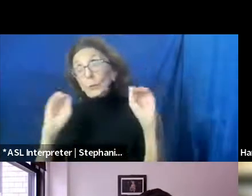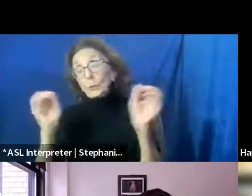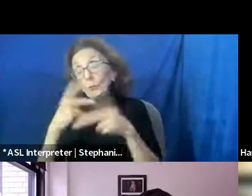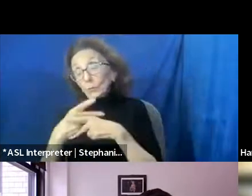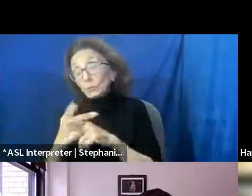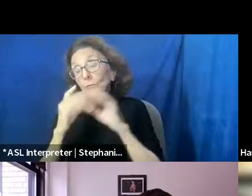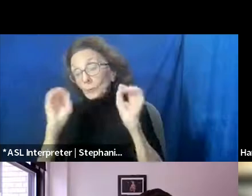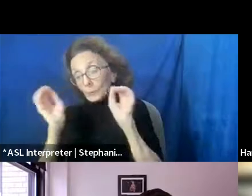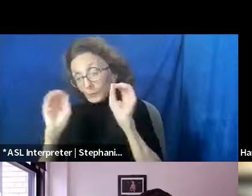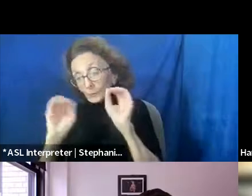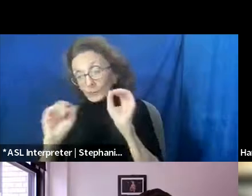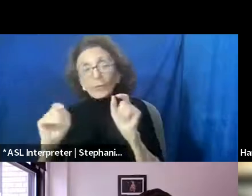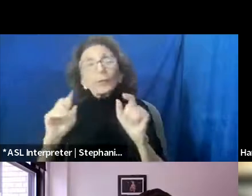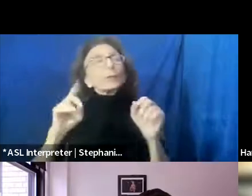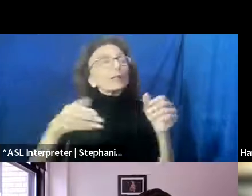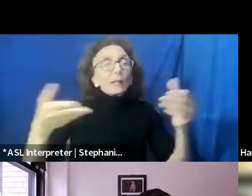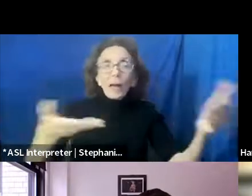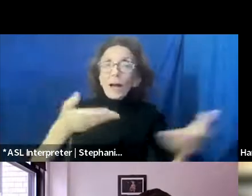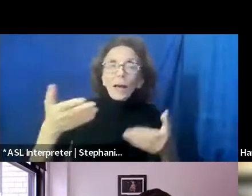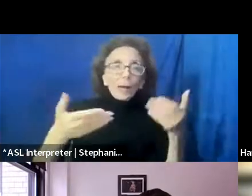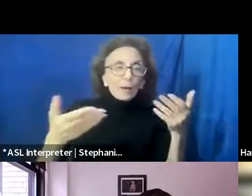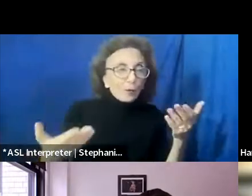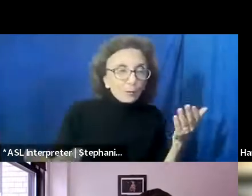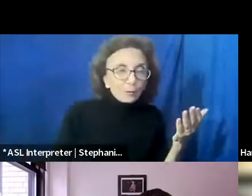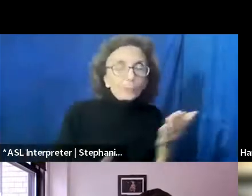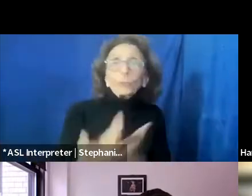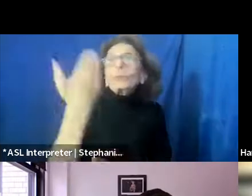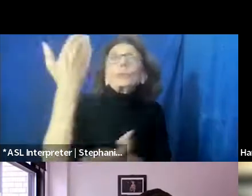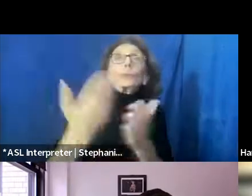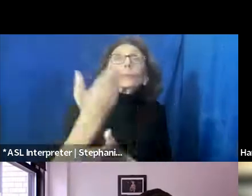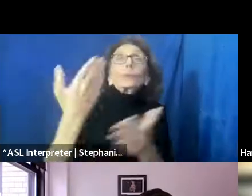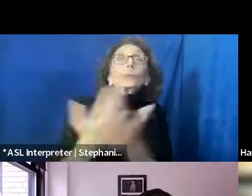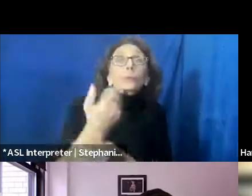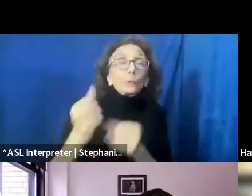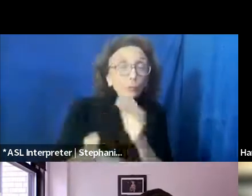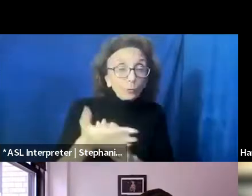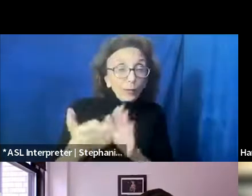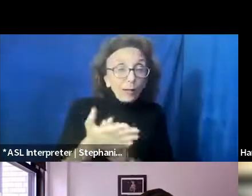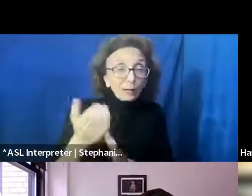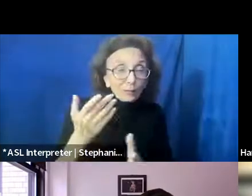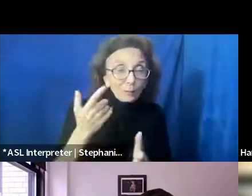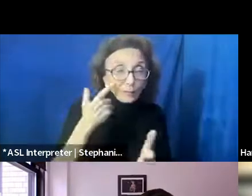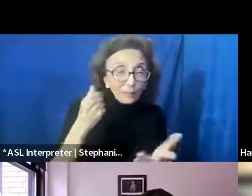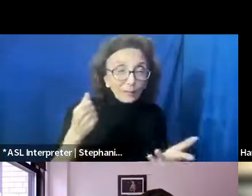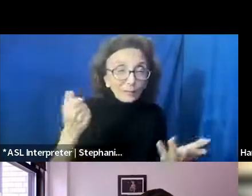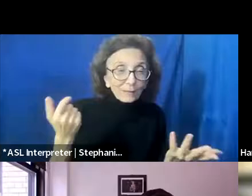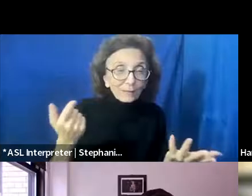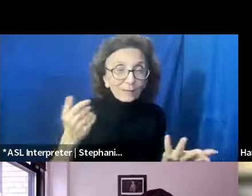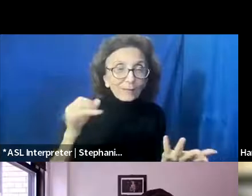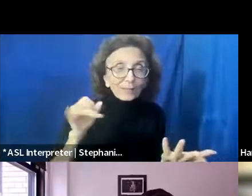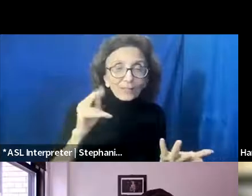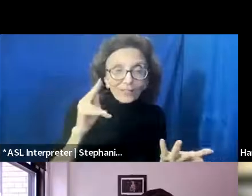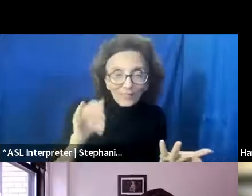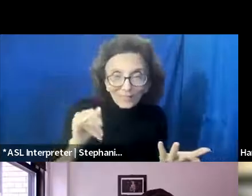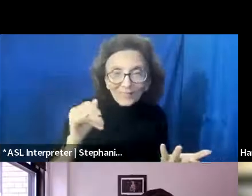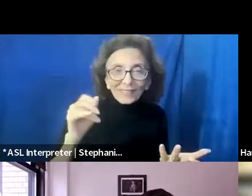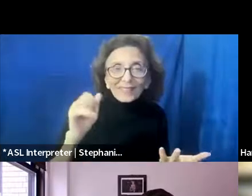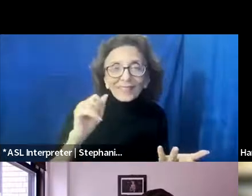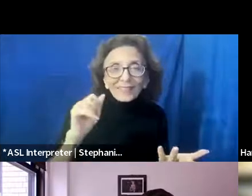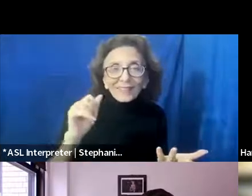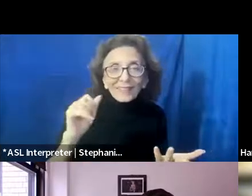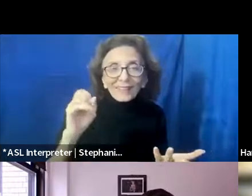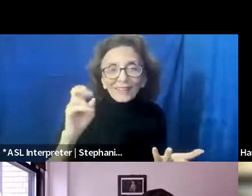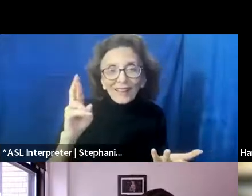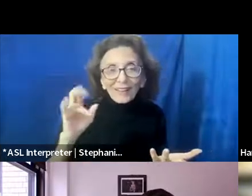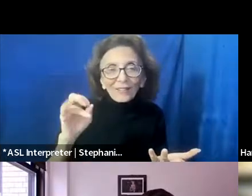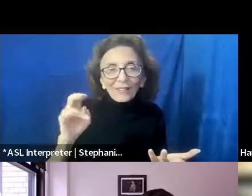we were hiring all new department, new people to run stuff because, and you know, Jenny and Aaron, because people are